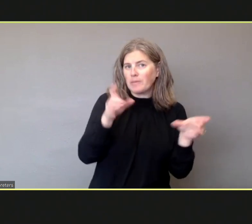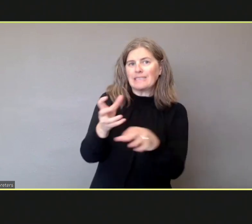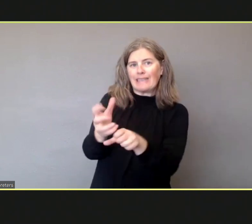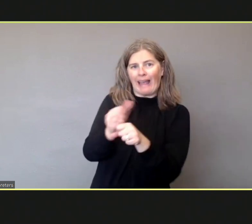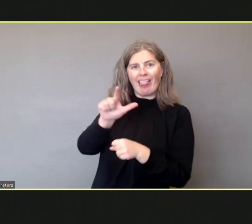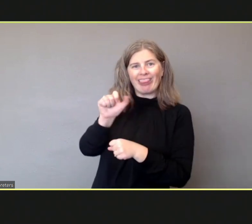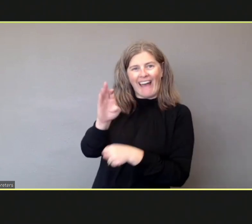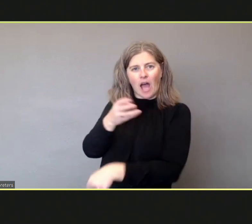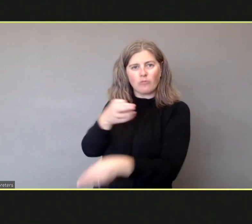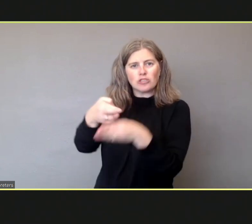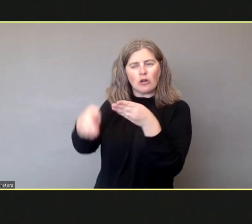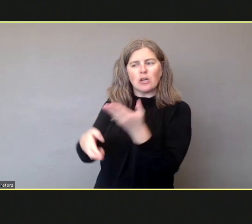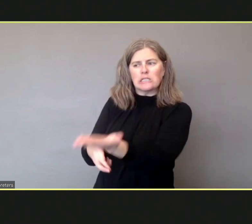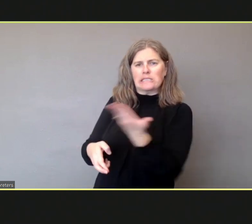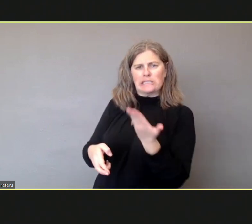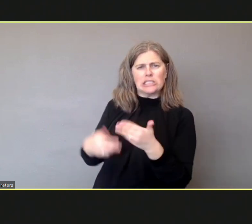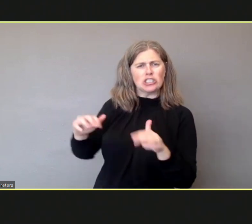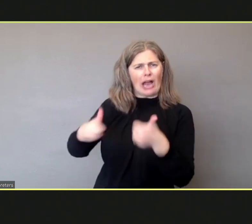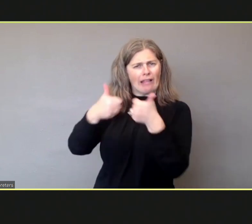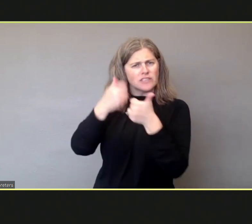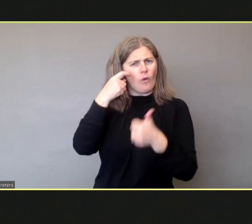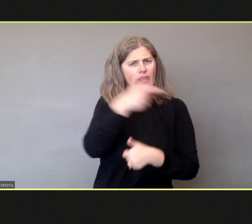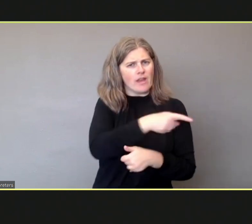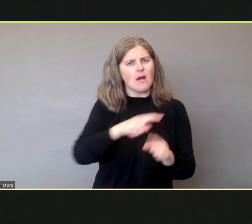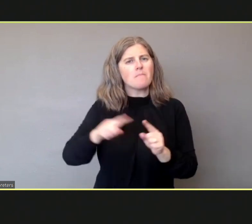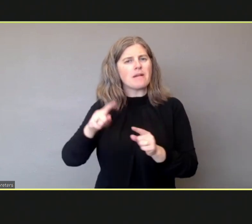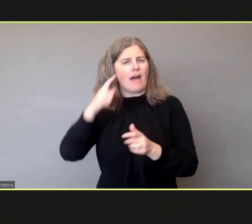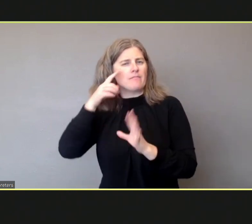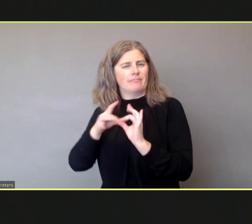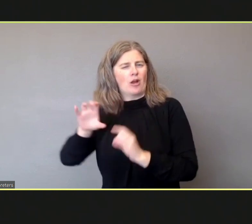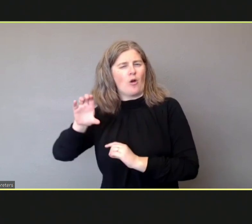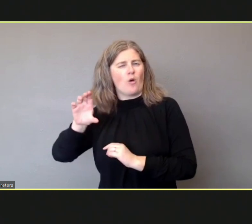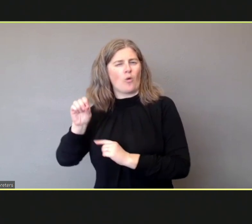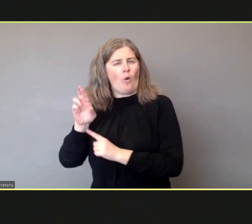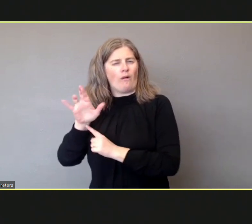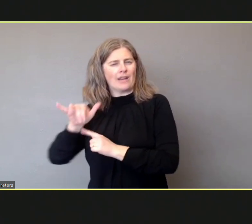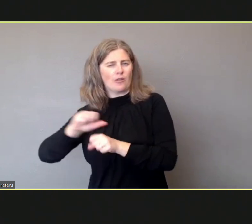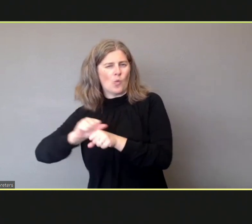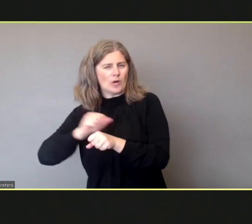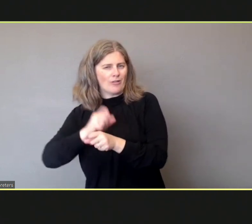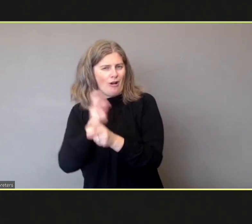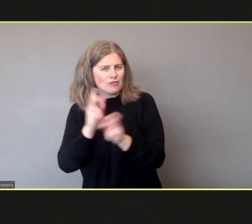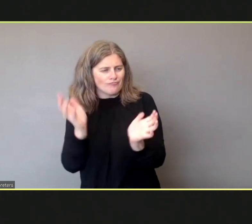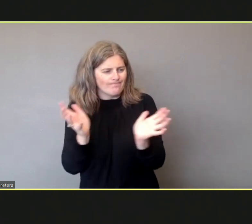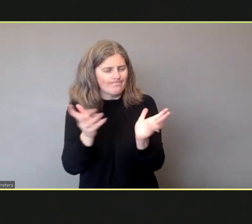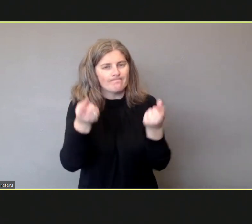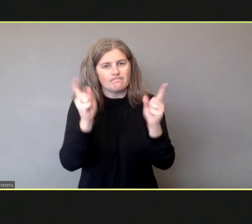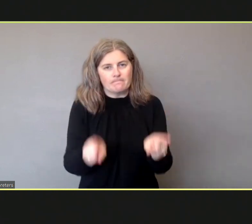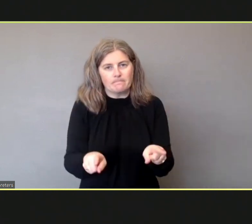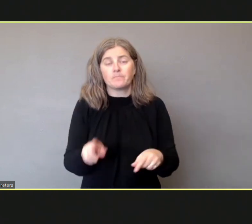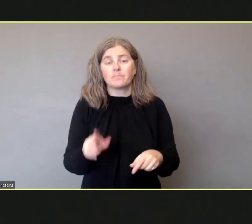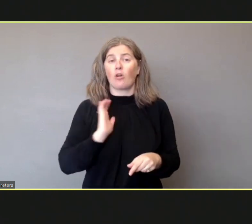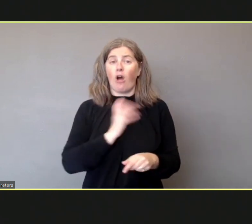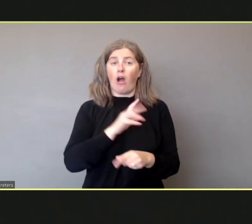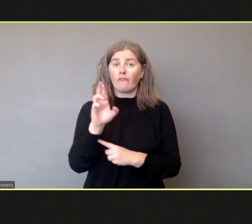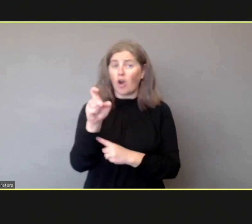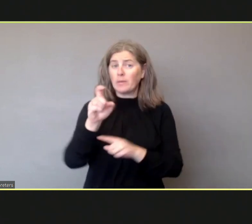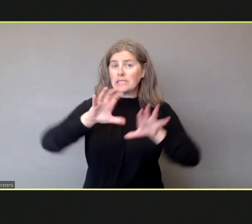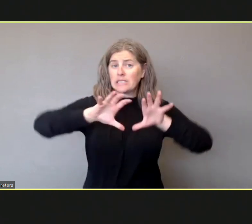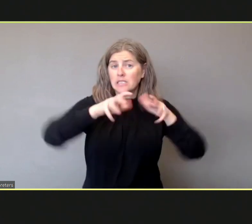challenge. But as I mentioned, Courtney and others hard at work to get that to happen. And so our pharmacy team has really